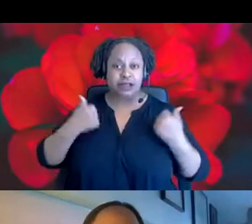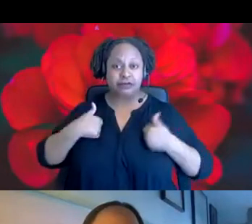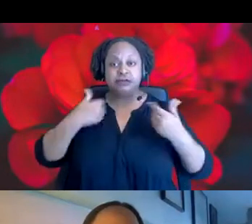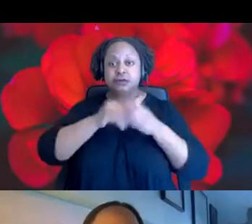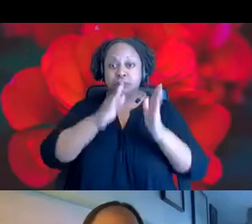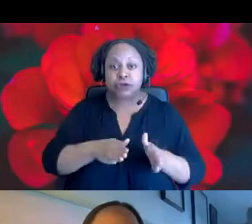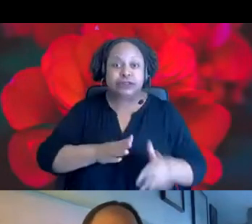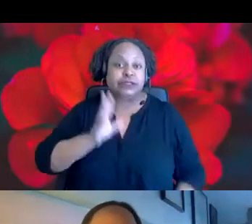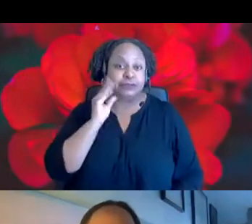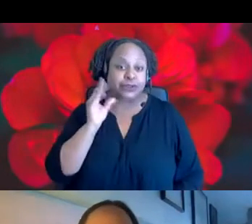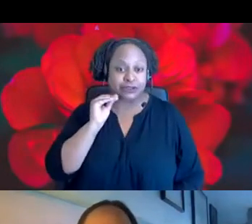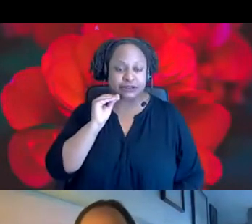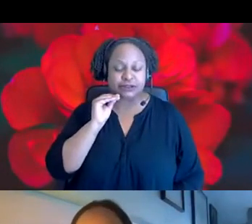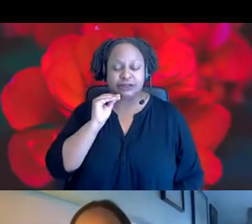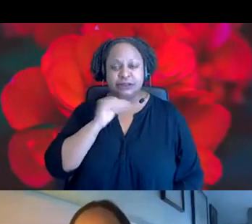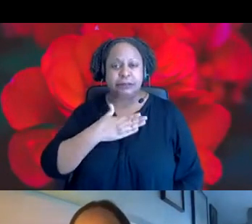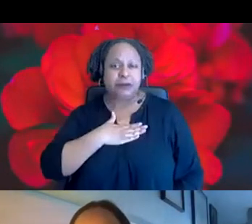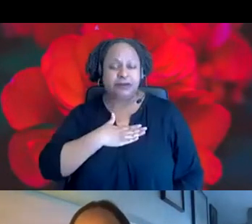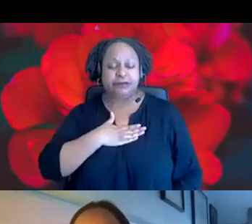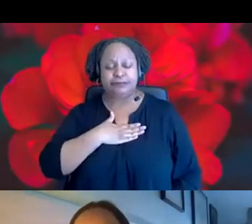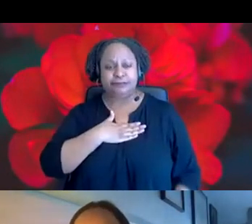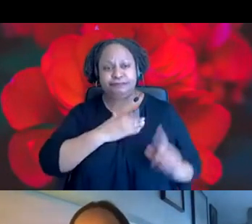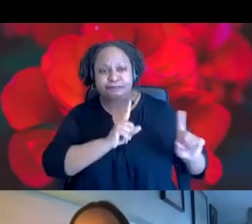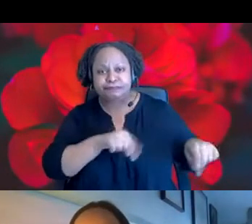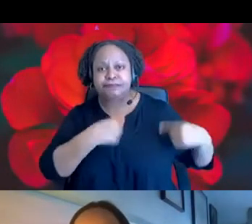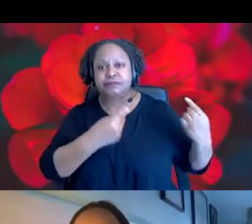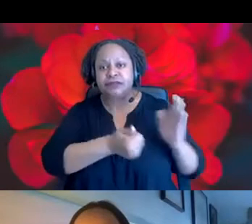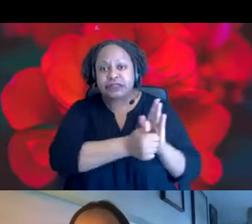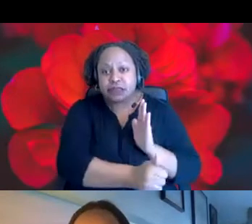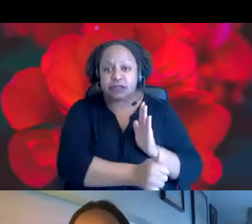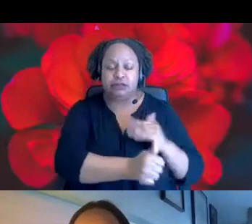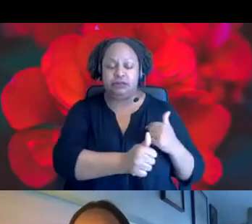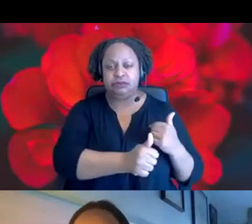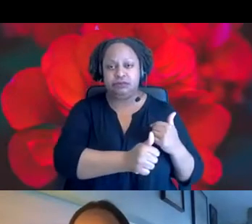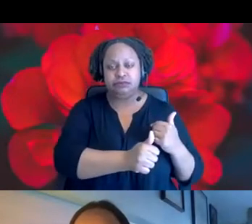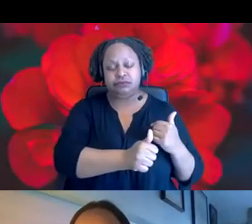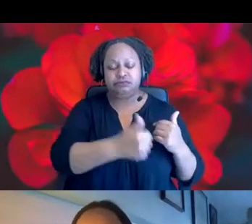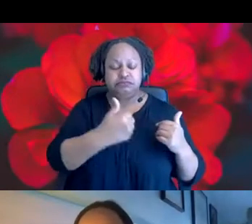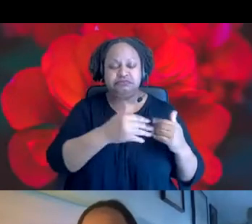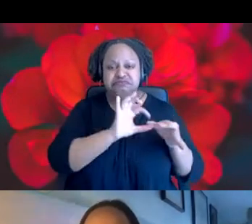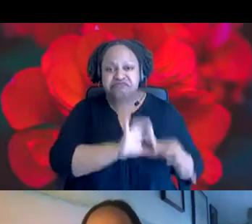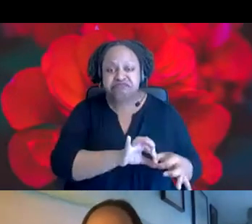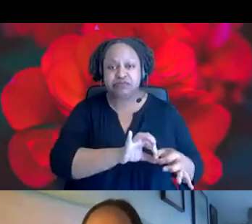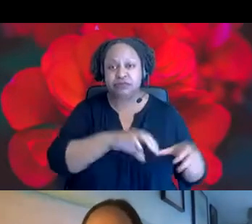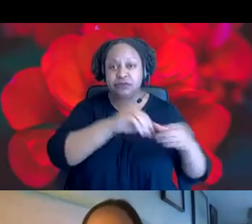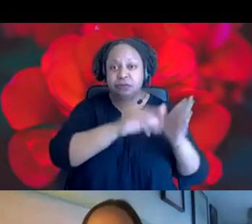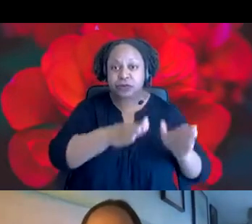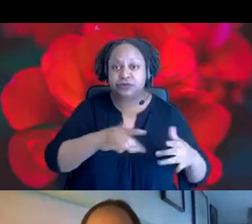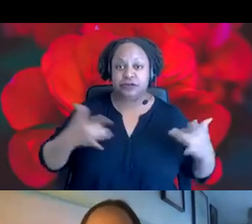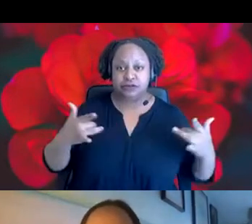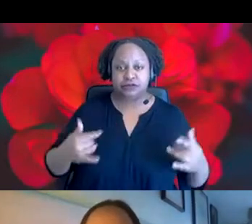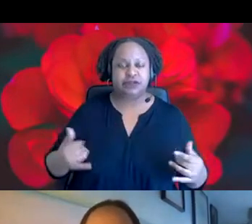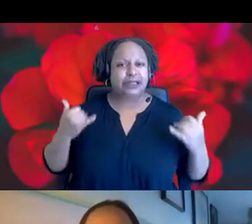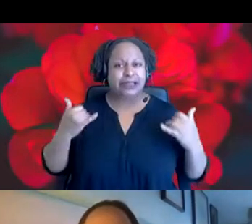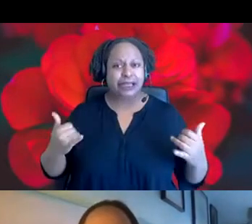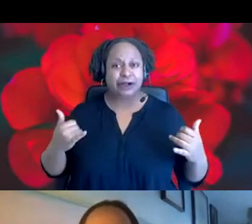where my experience and talents land. So to then be now